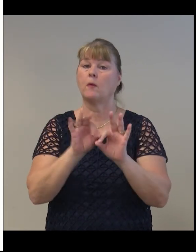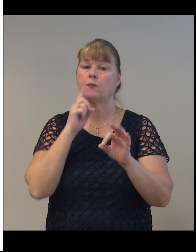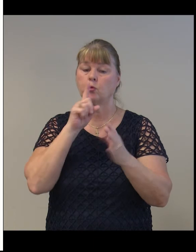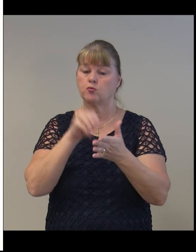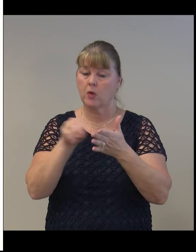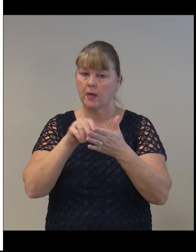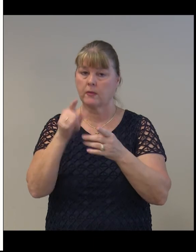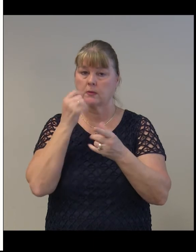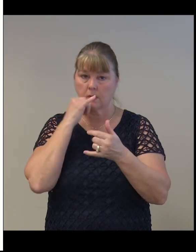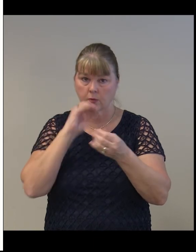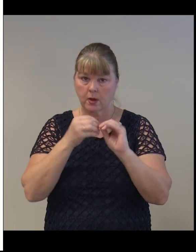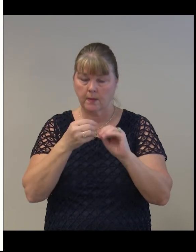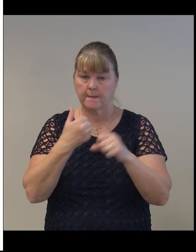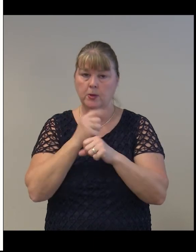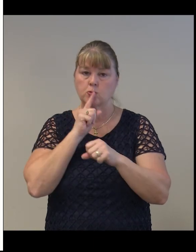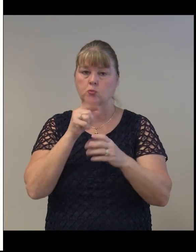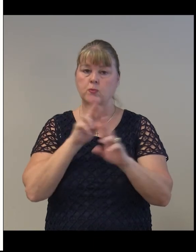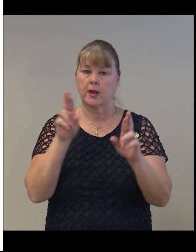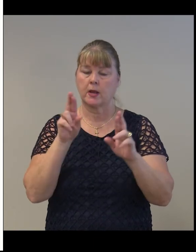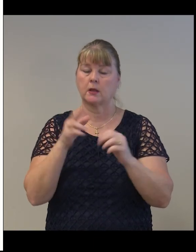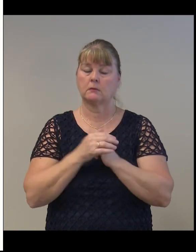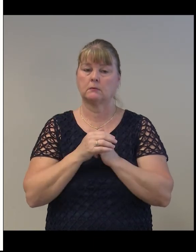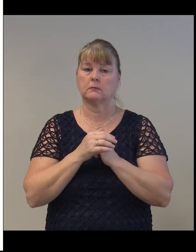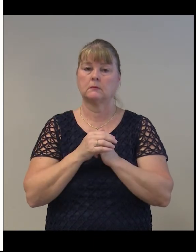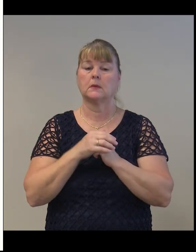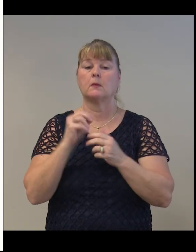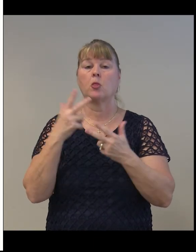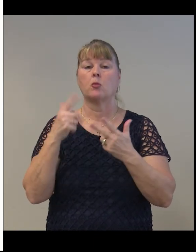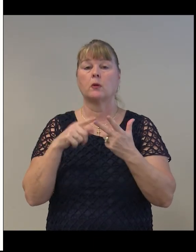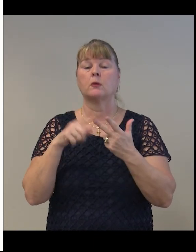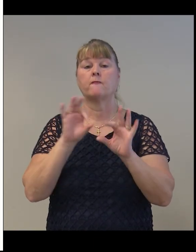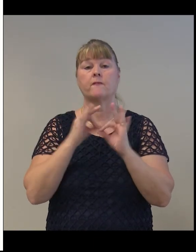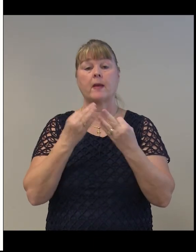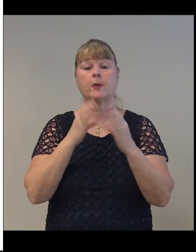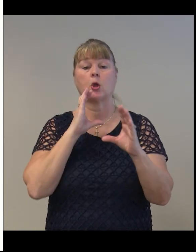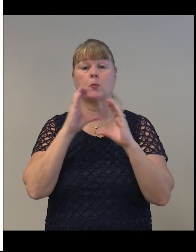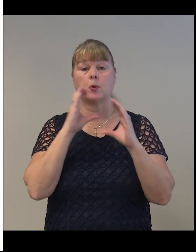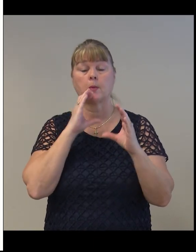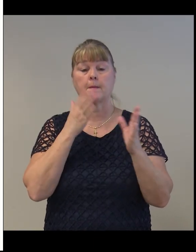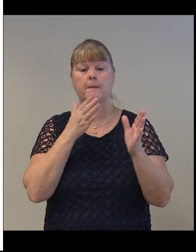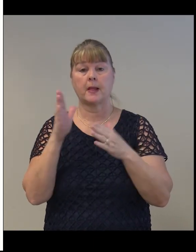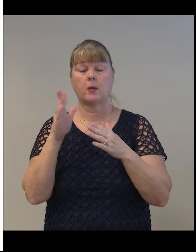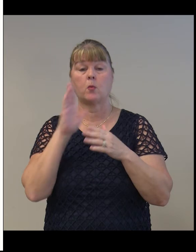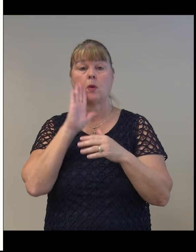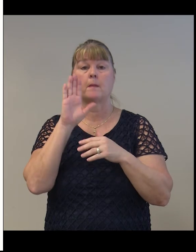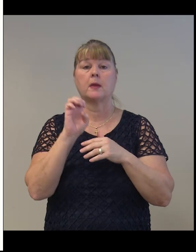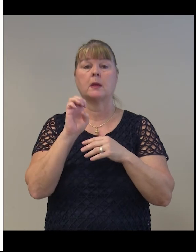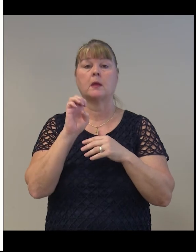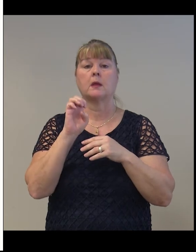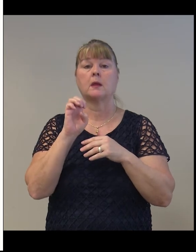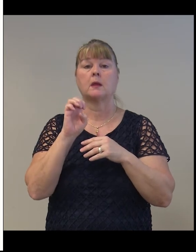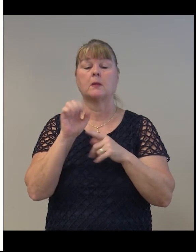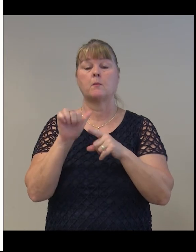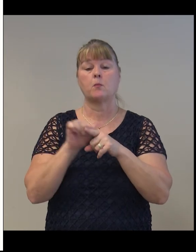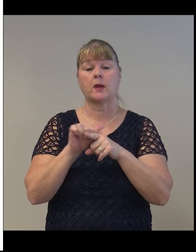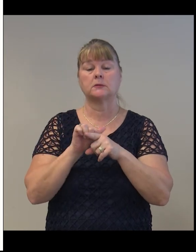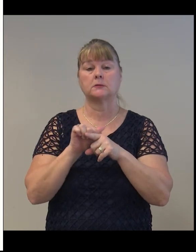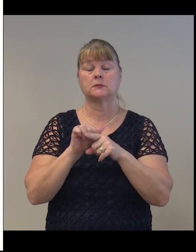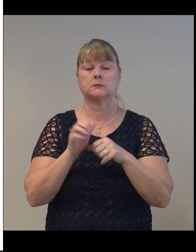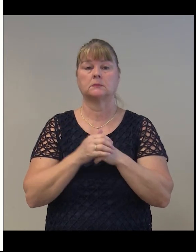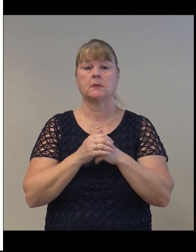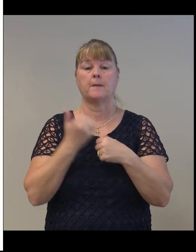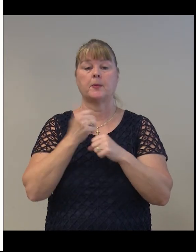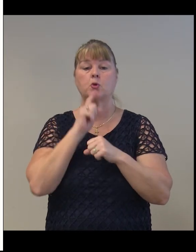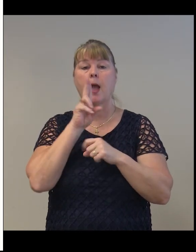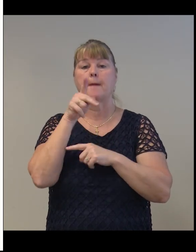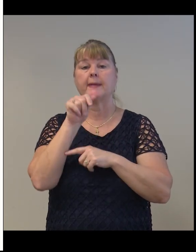important for you to write down those numbers and make sure that you're ready to go. Number 3 of your family communication plan is going to be practice that.